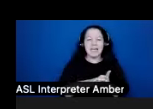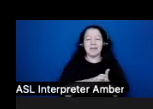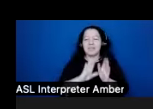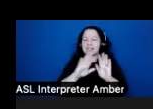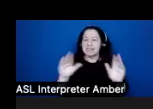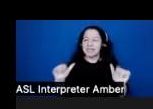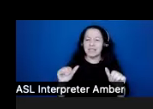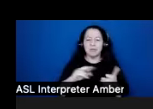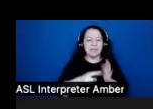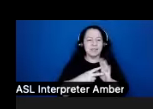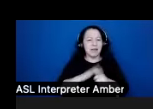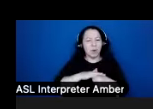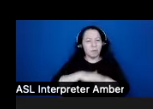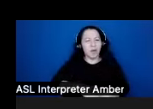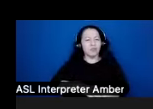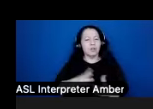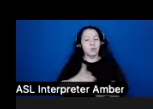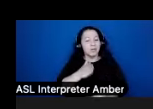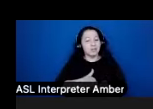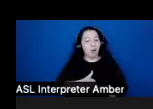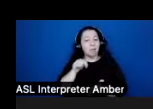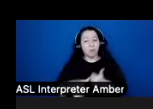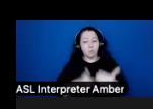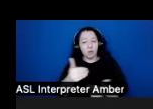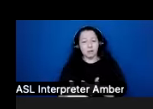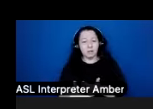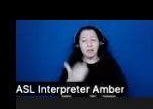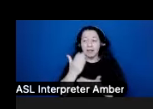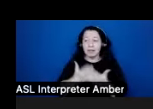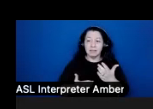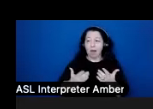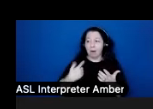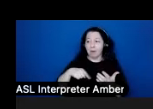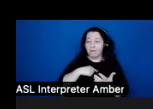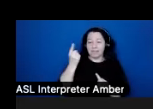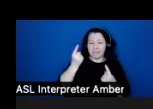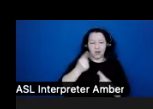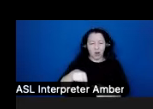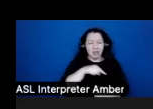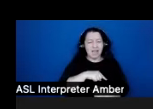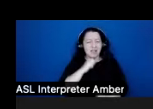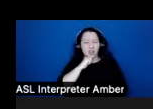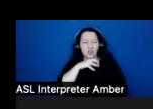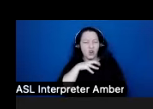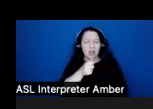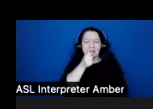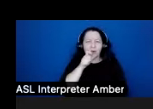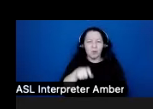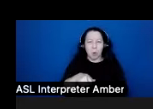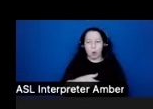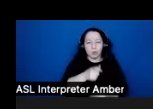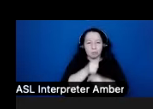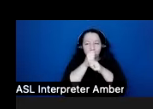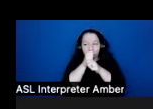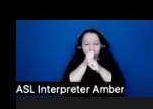about sort of what some consider like these secrets that we're supposed to keep, right? These dirty like secrets that no one's supposed